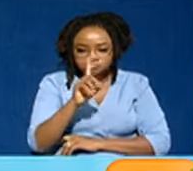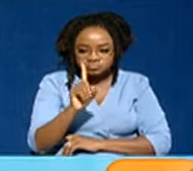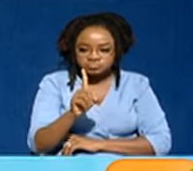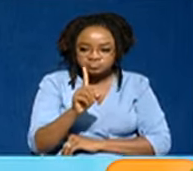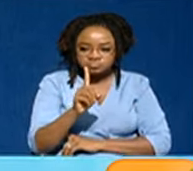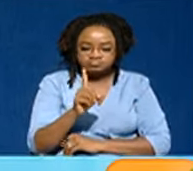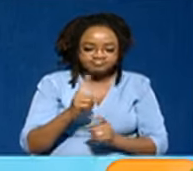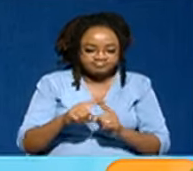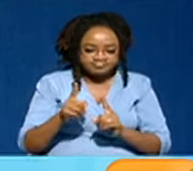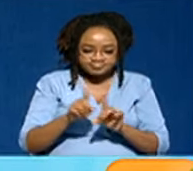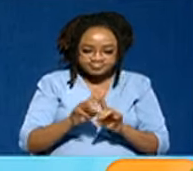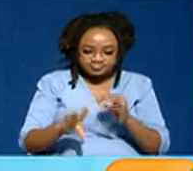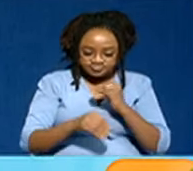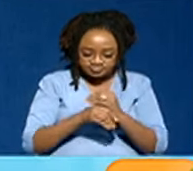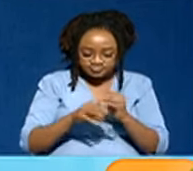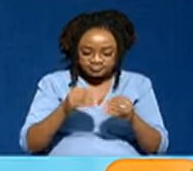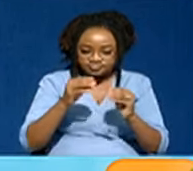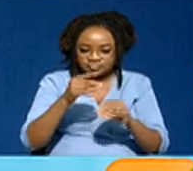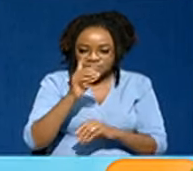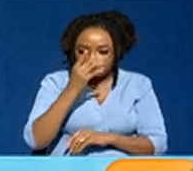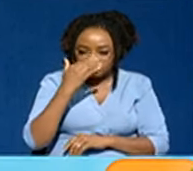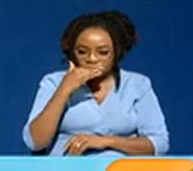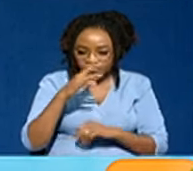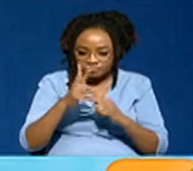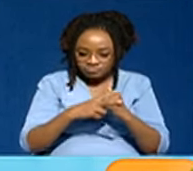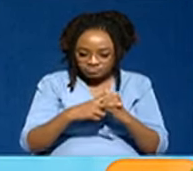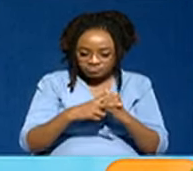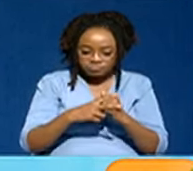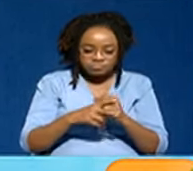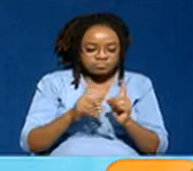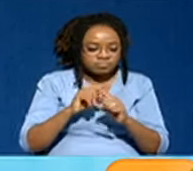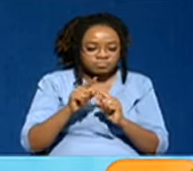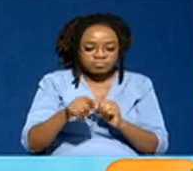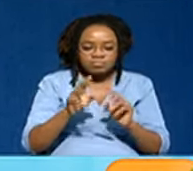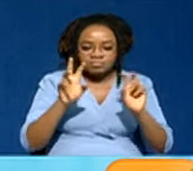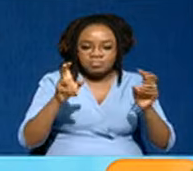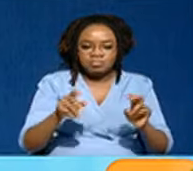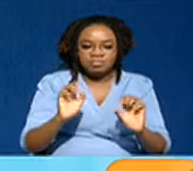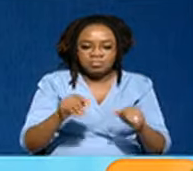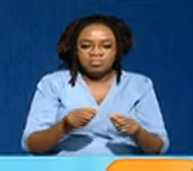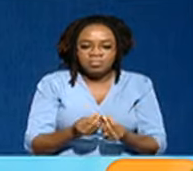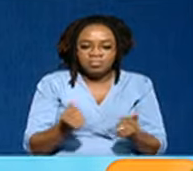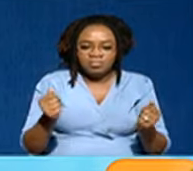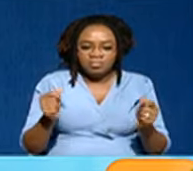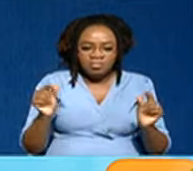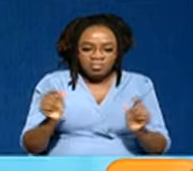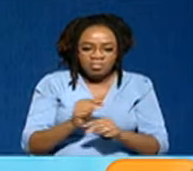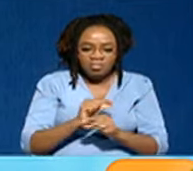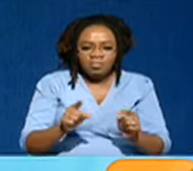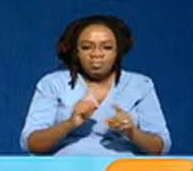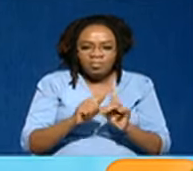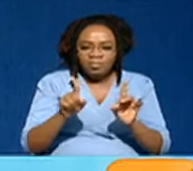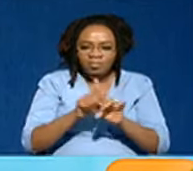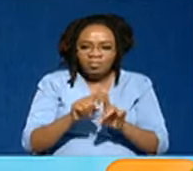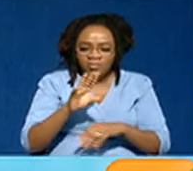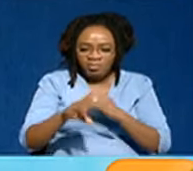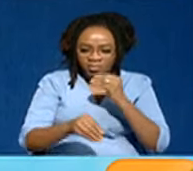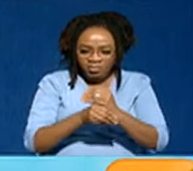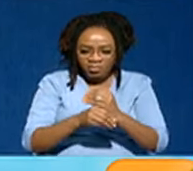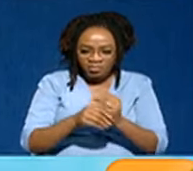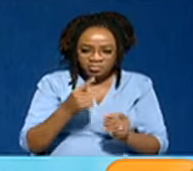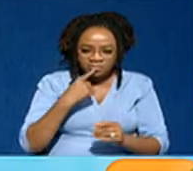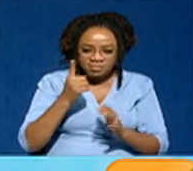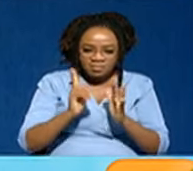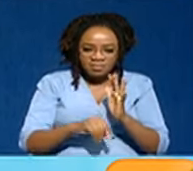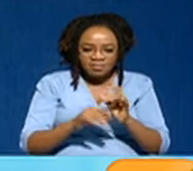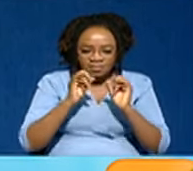We are still giving 7 days. Yeah. And these are issues we can resolve within this week. But let me also say, yeah, that